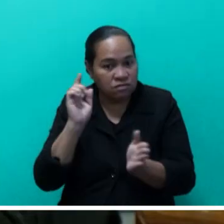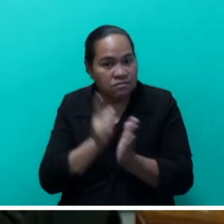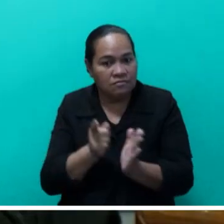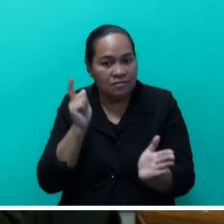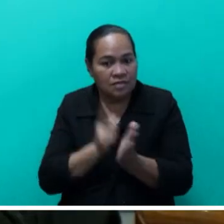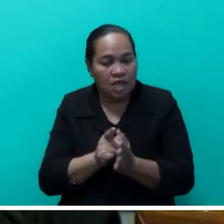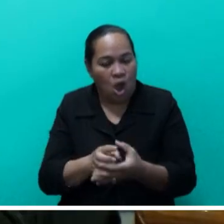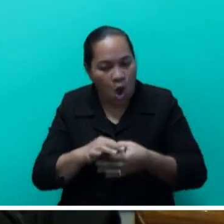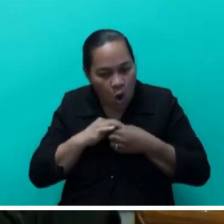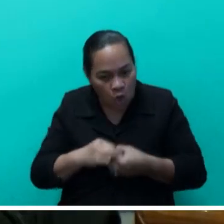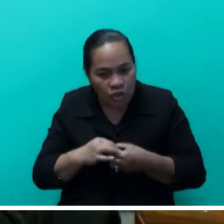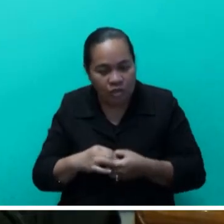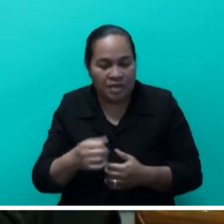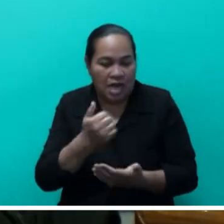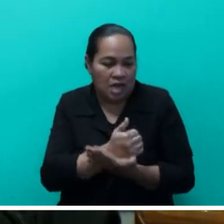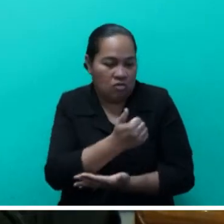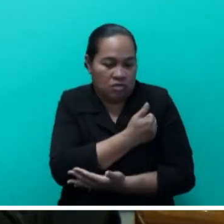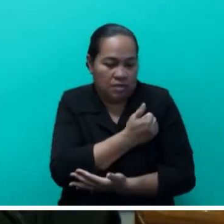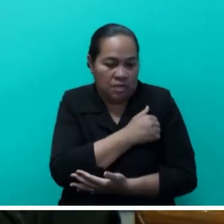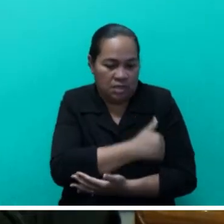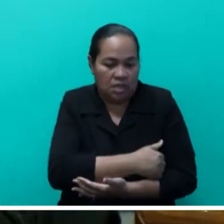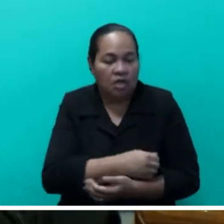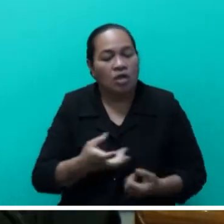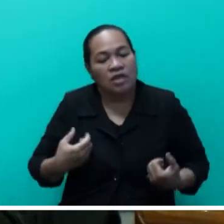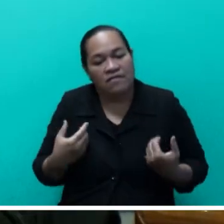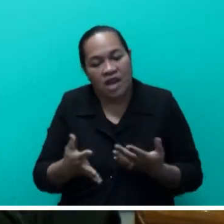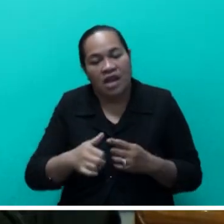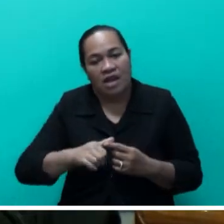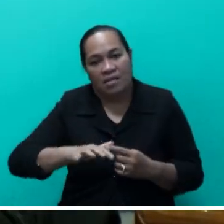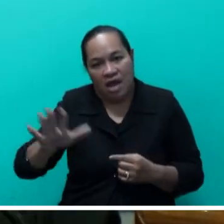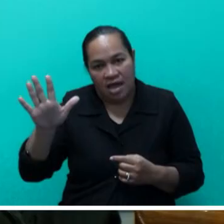and accountability in their efforts to deliver excellence.